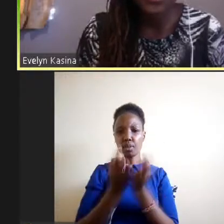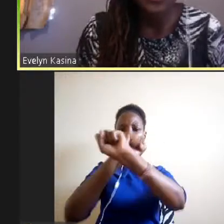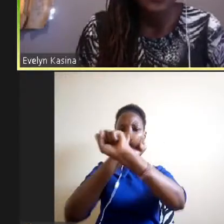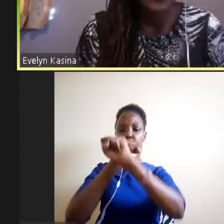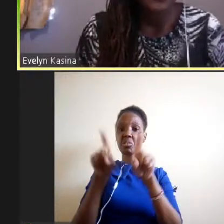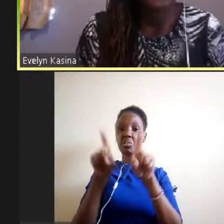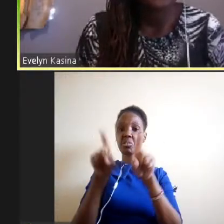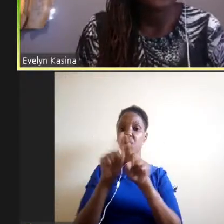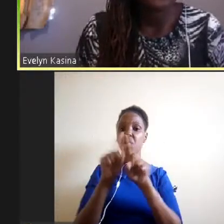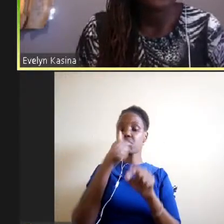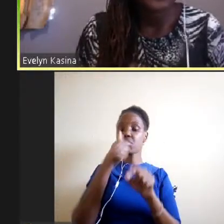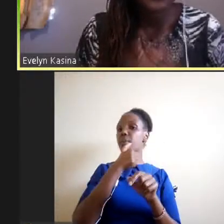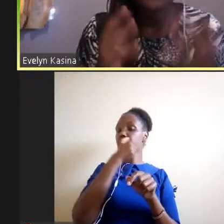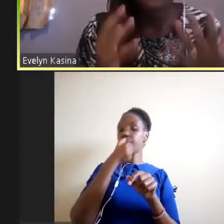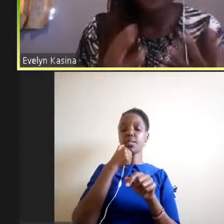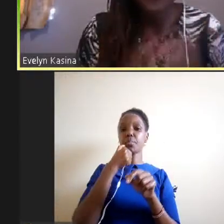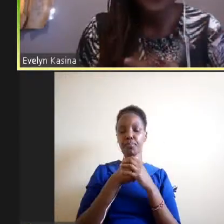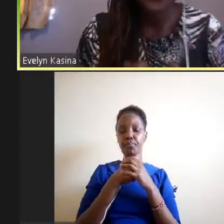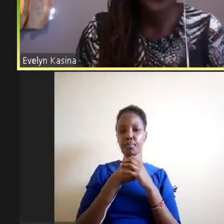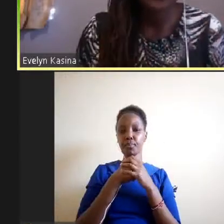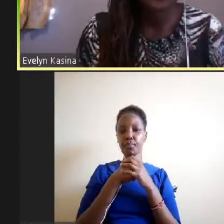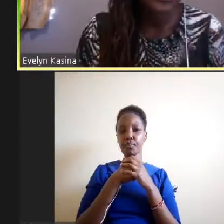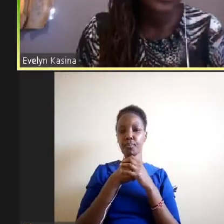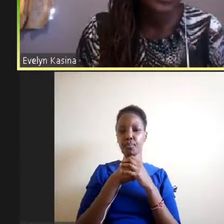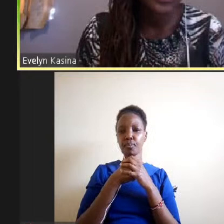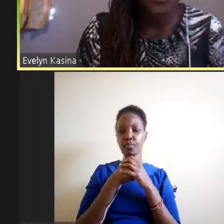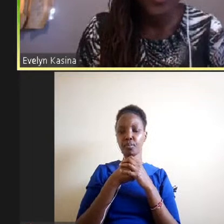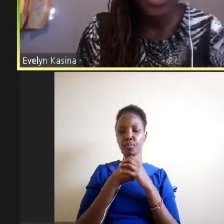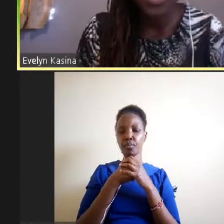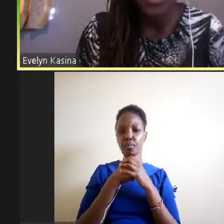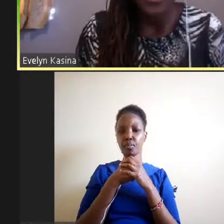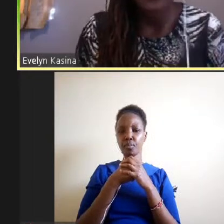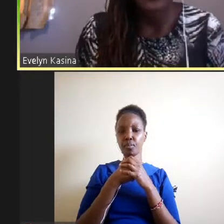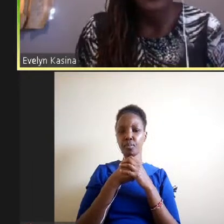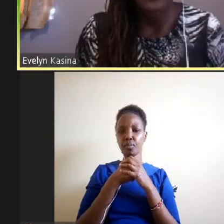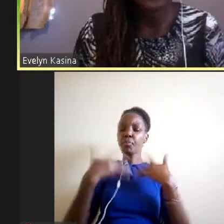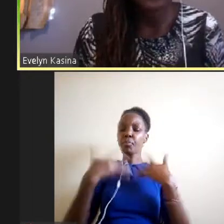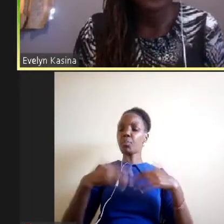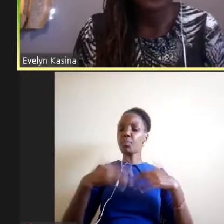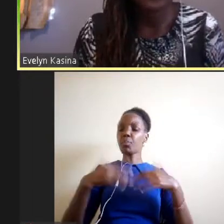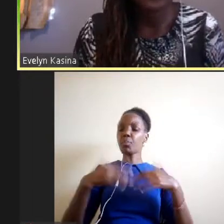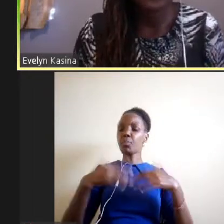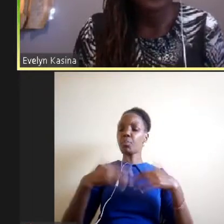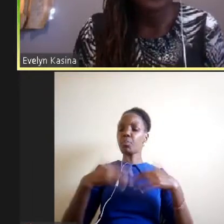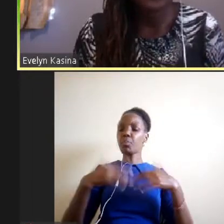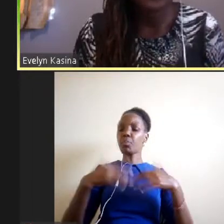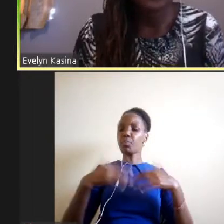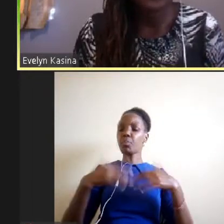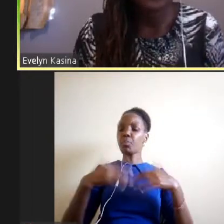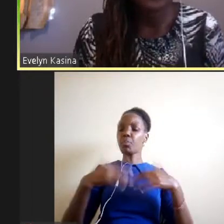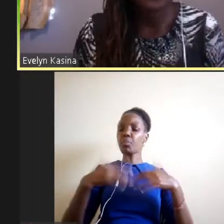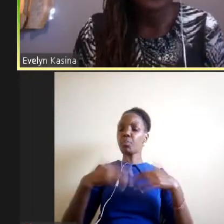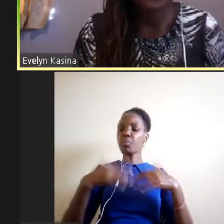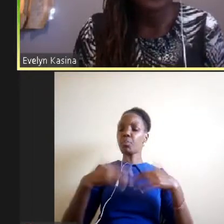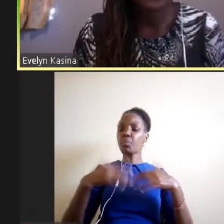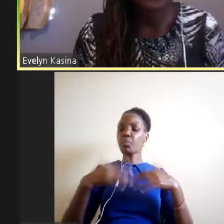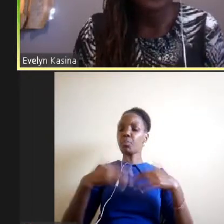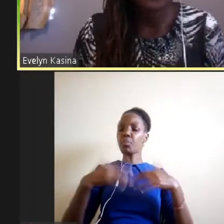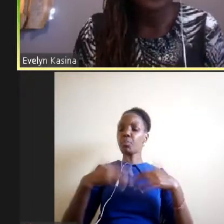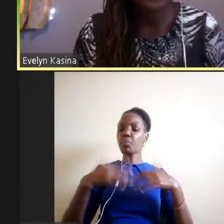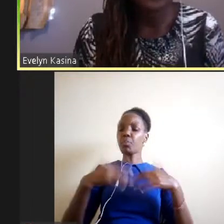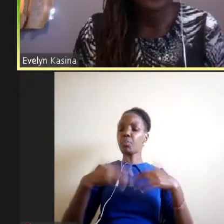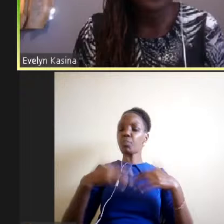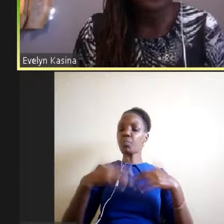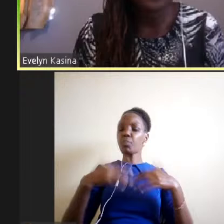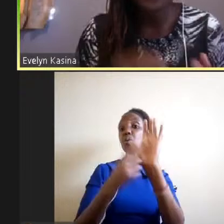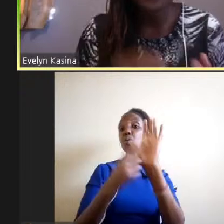privacy. For the sake of those of us who are not with us last week, I was able to demonstrate to you what it means between